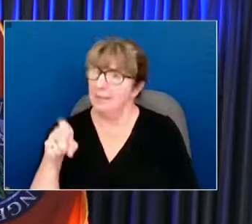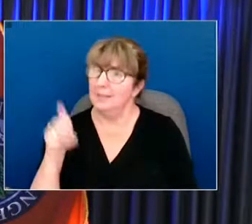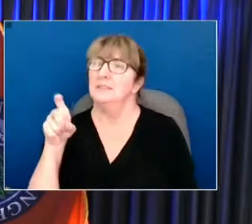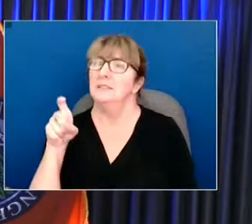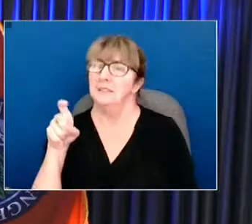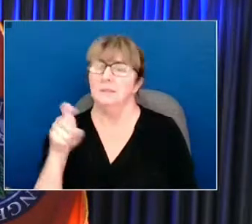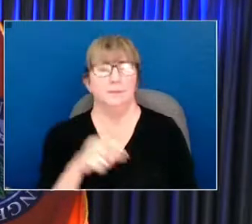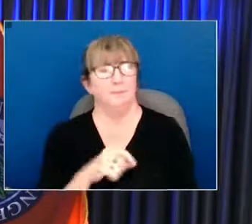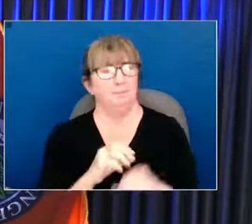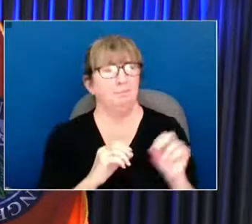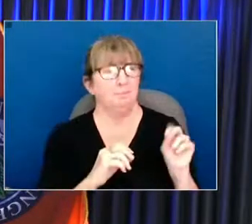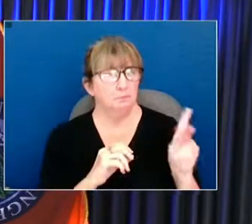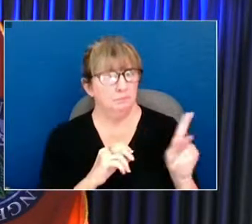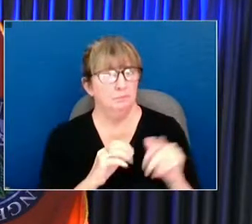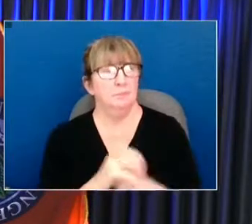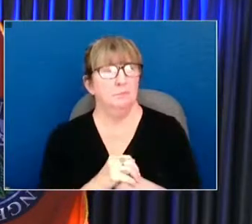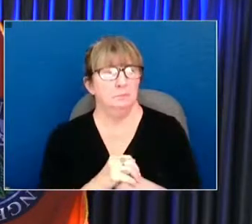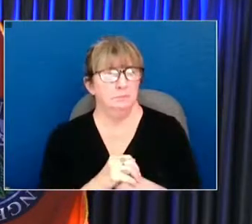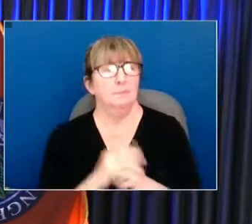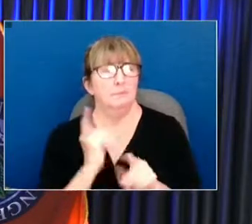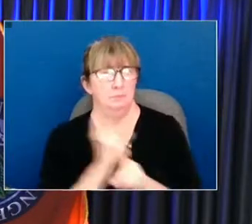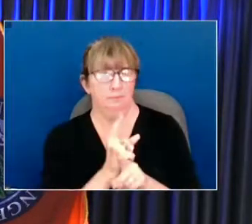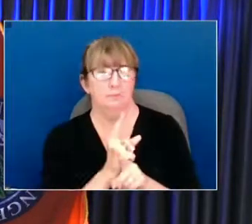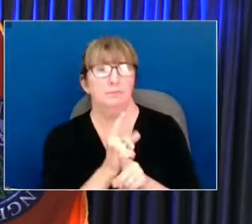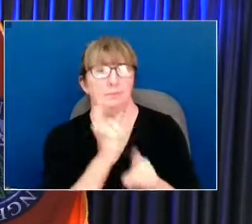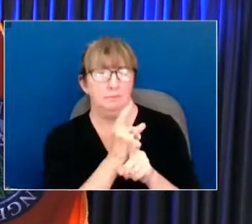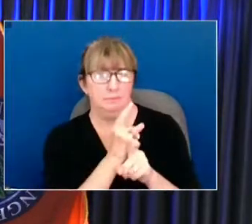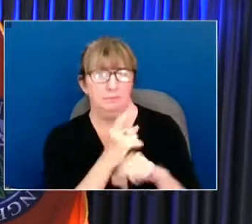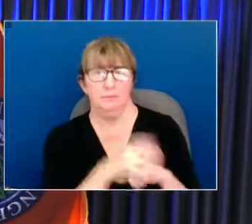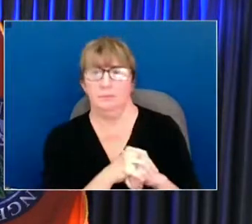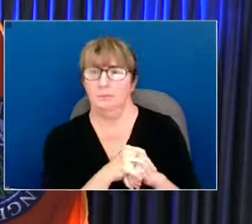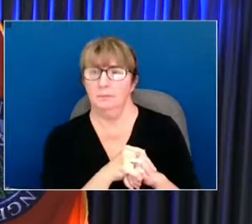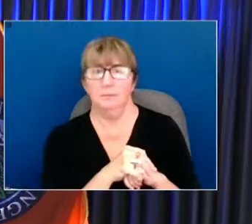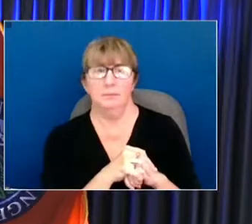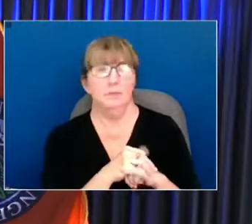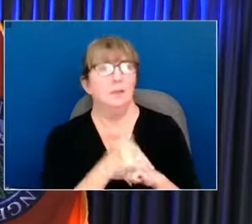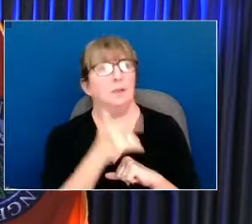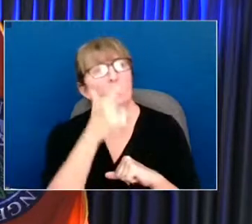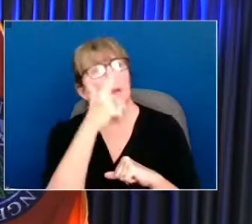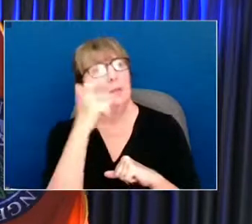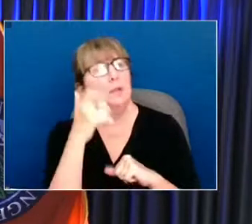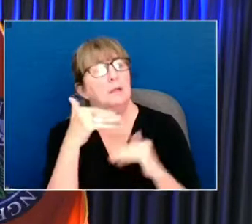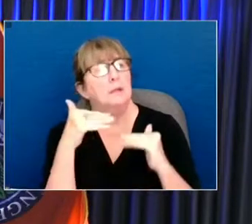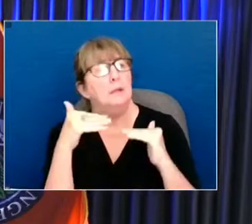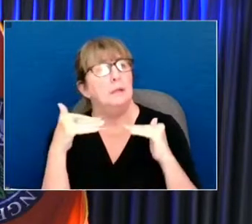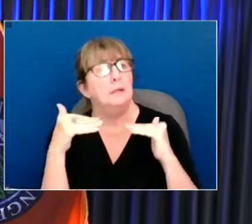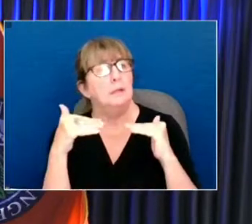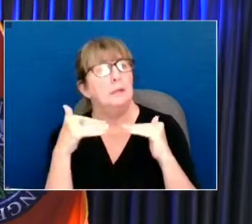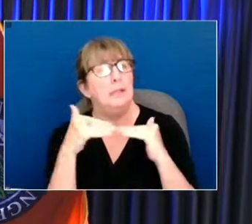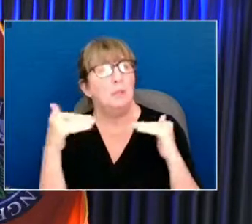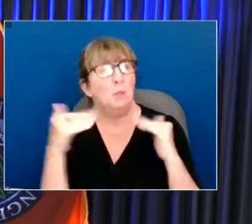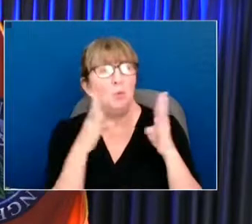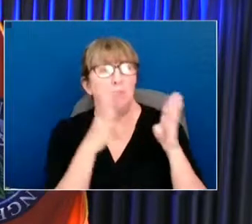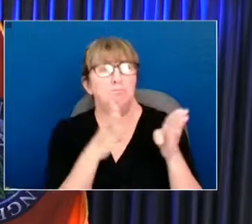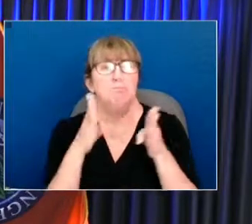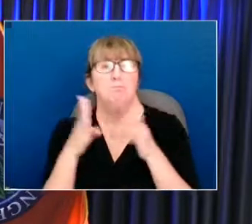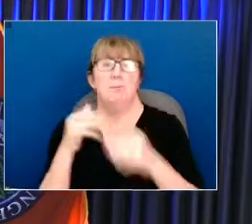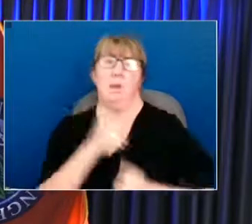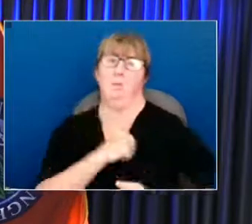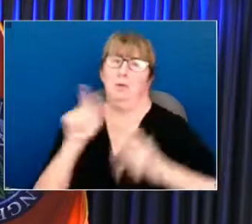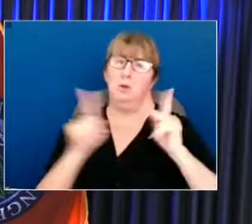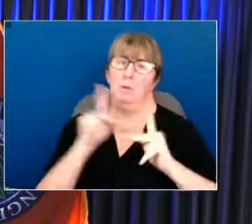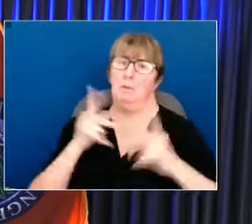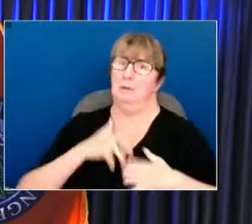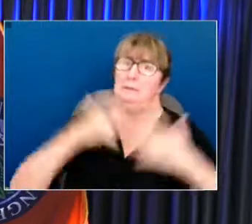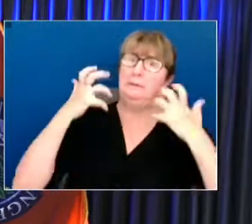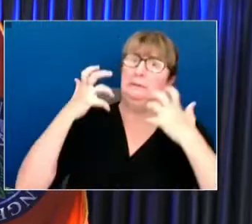State, county. Yep. But I mean, because we're making them equal, that might be a problem. My military folks are gonna freak out.